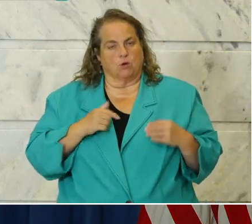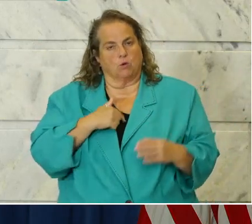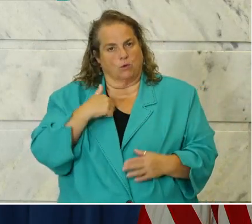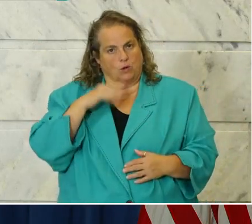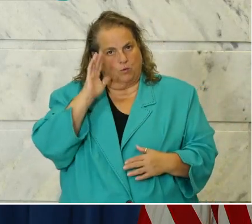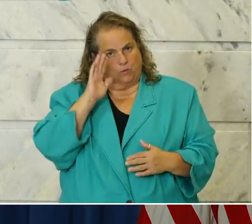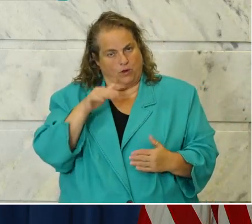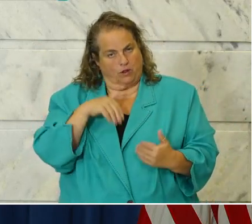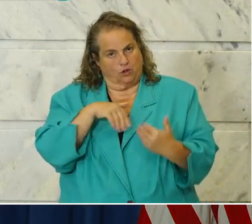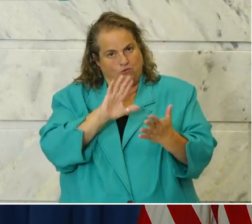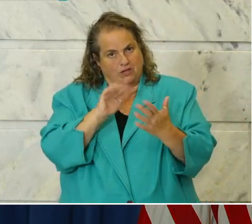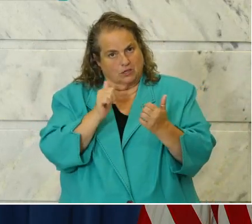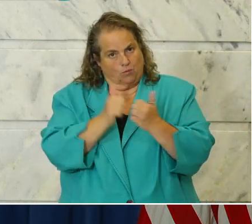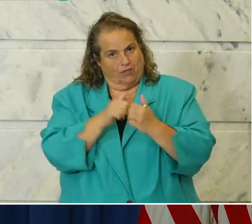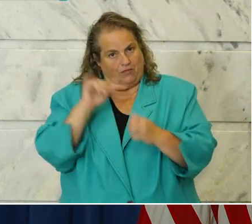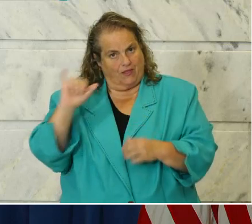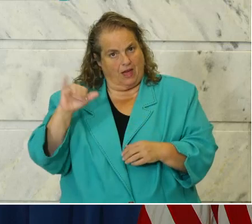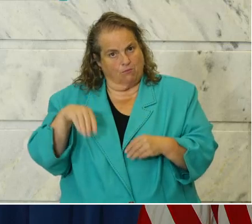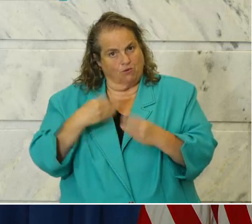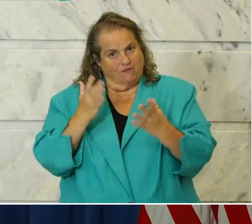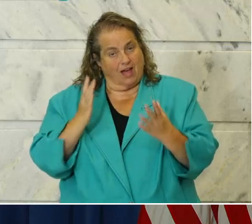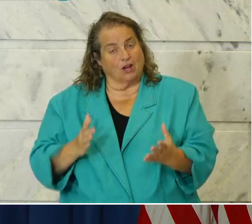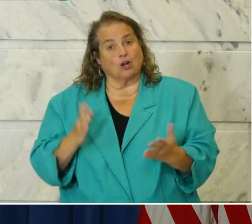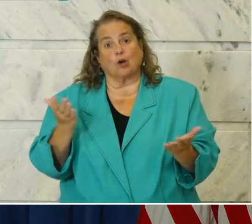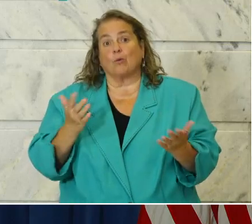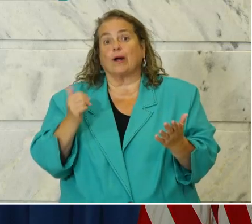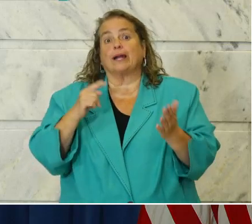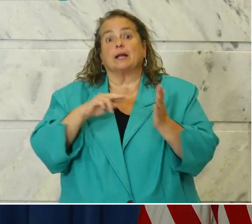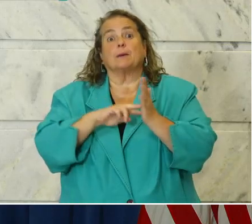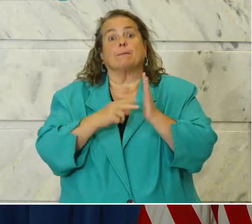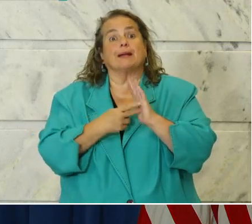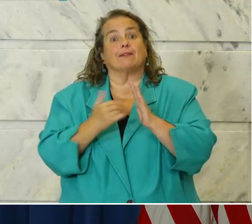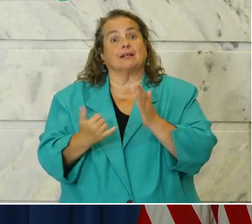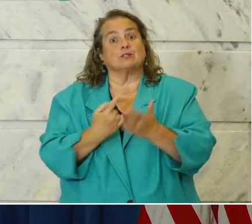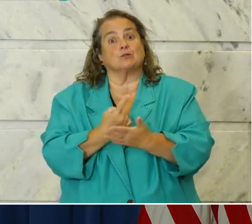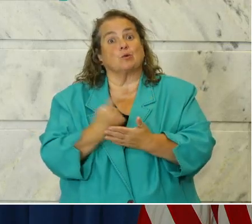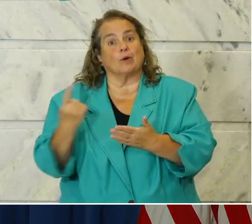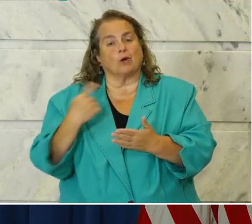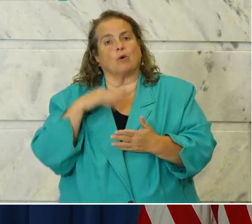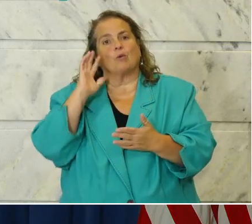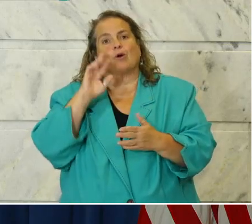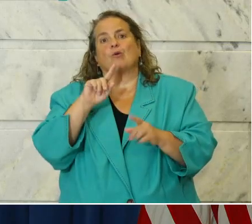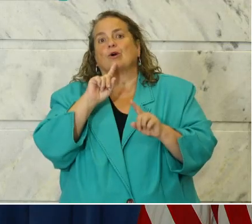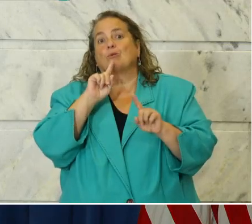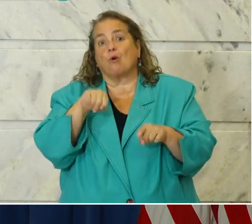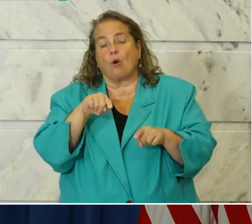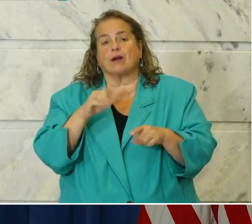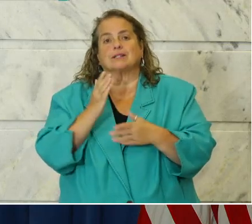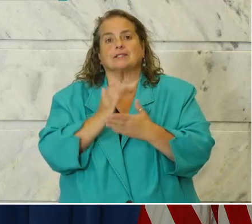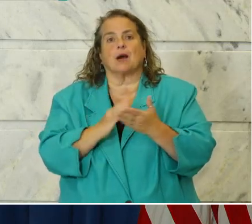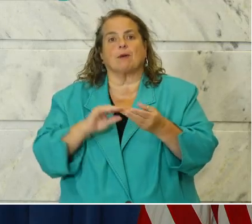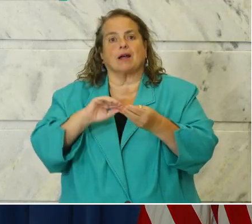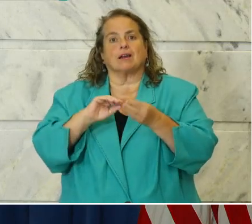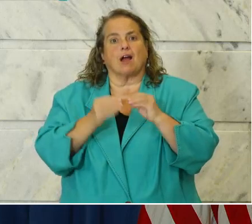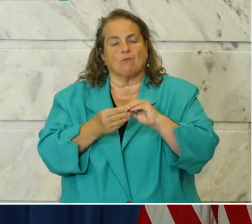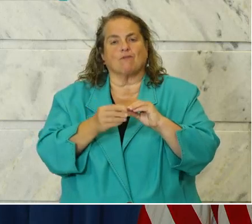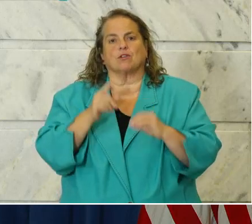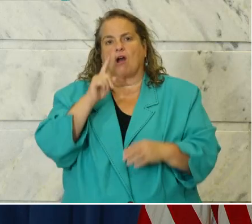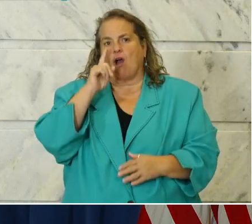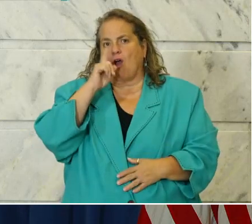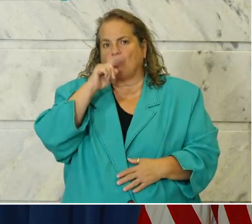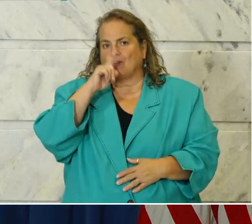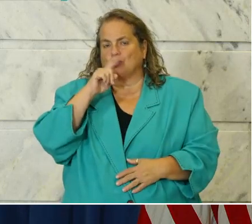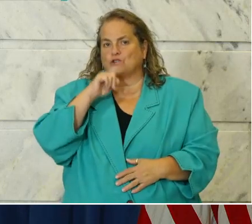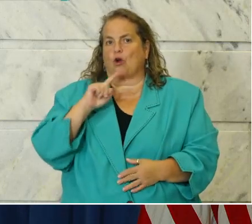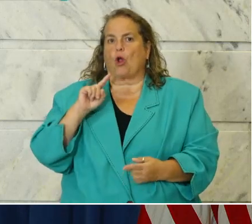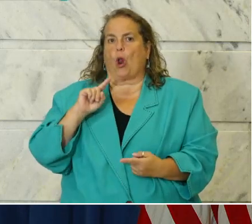that provider, but what it's going to mean this week is we're going to report initially some numbers that are going to be artificially low. We